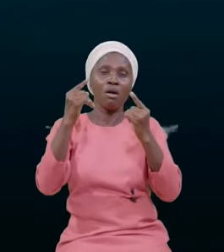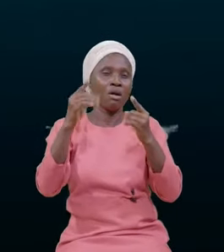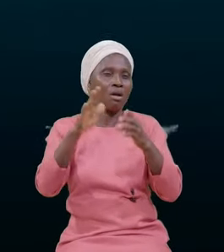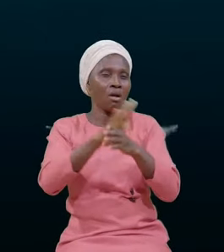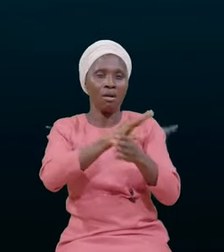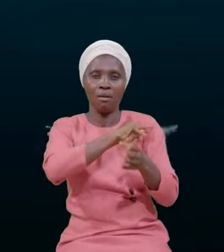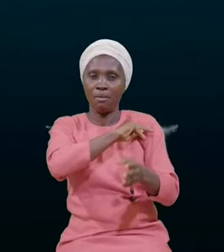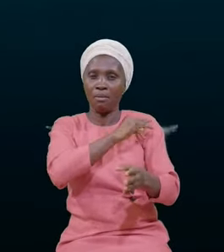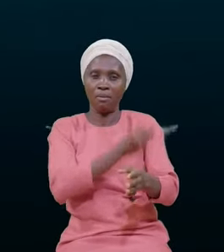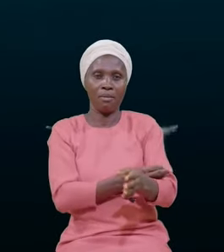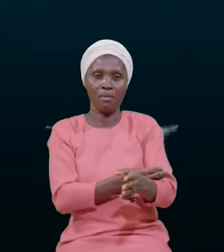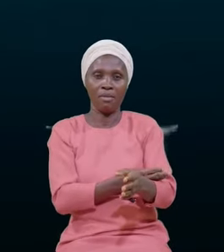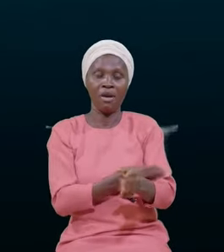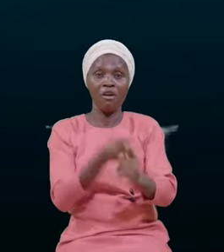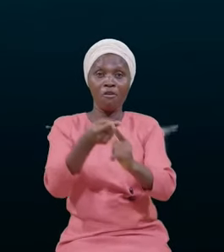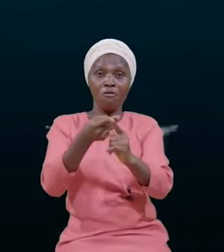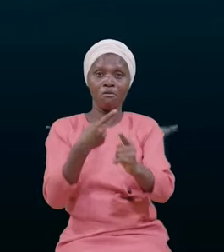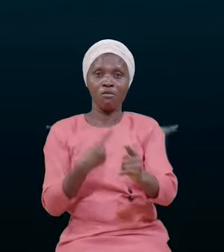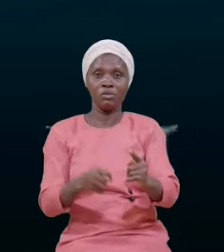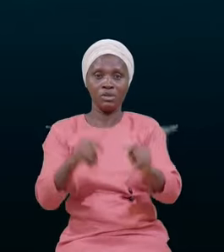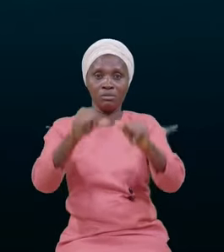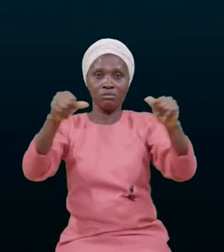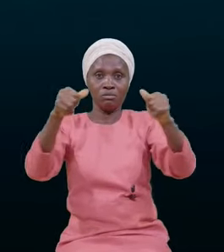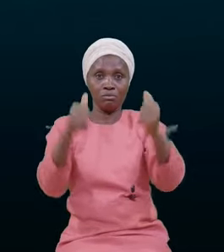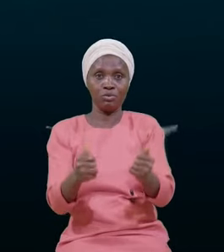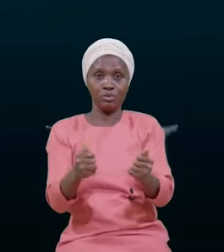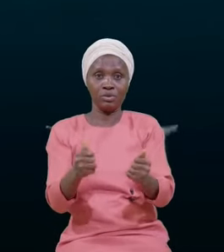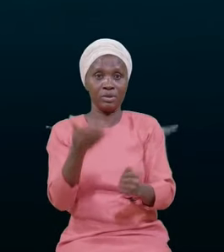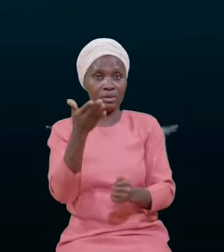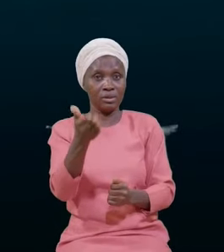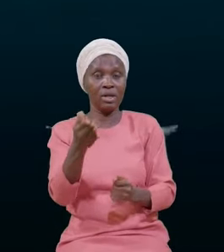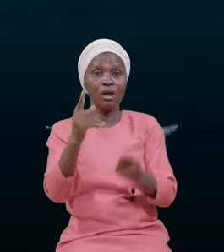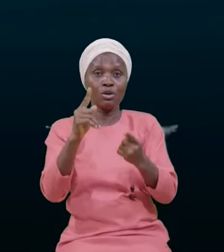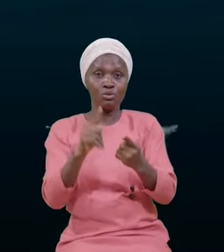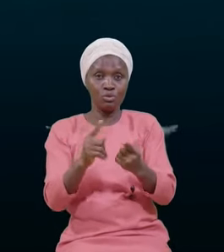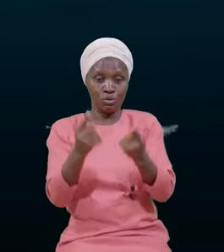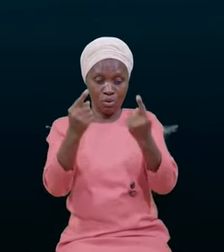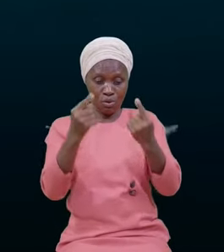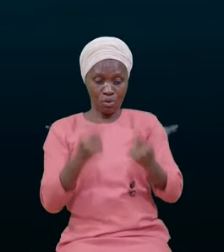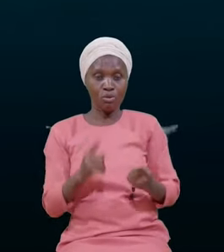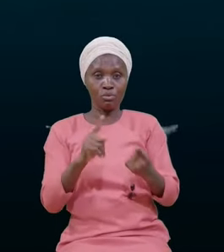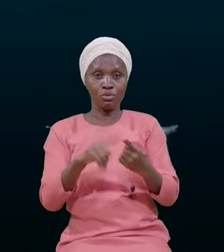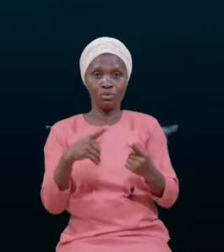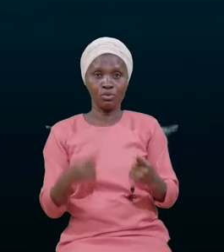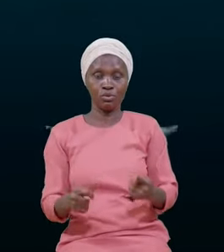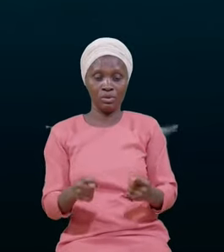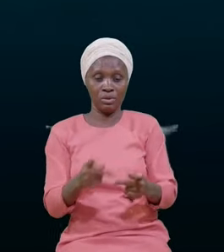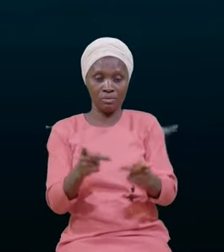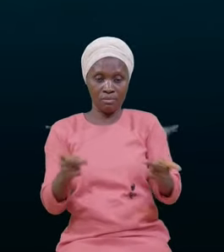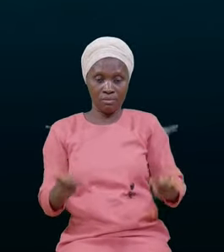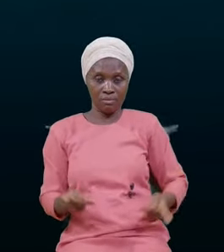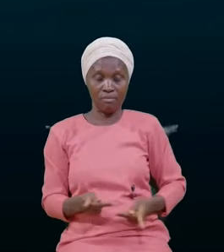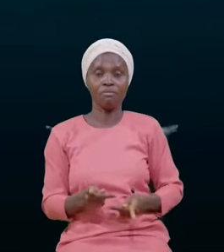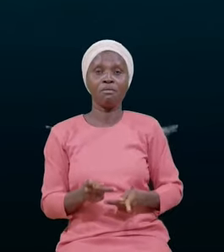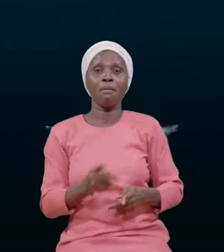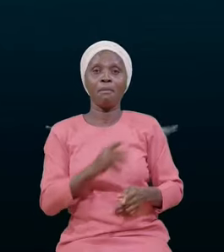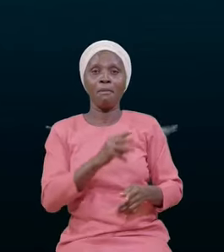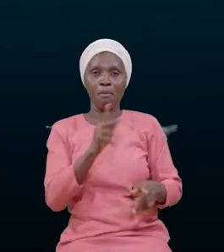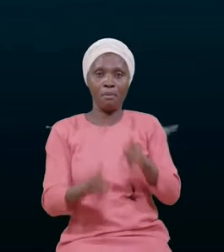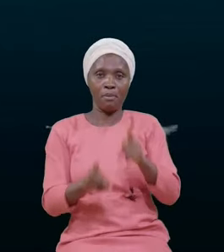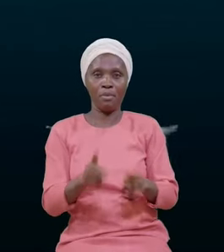to the peel the vessel will be freshed and all